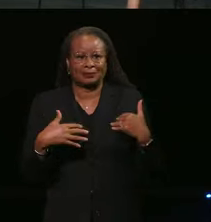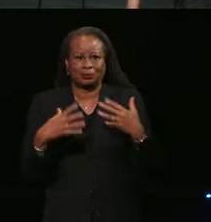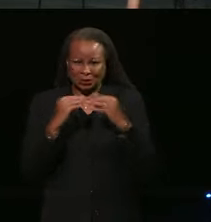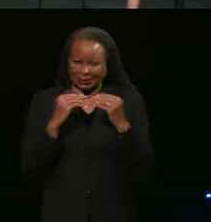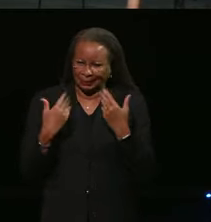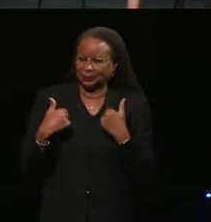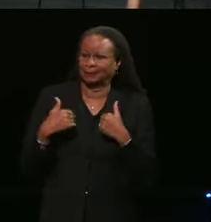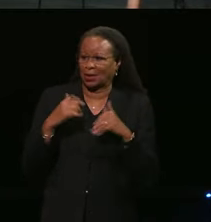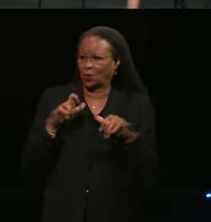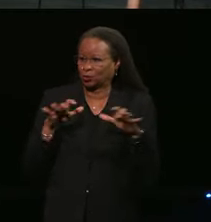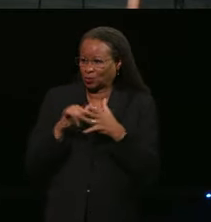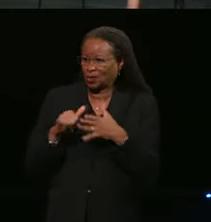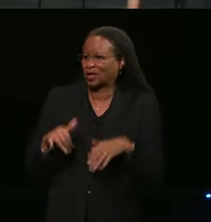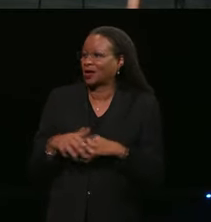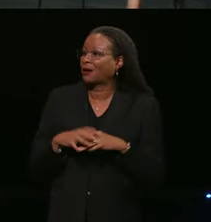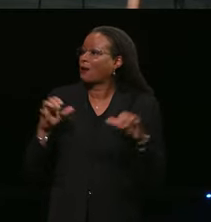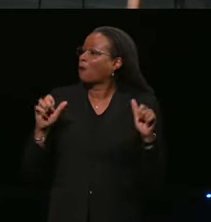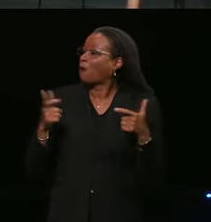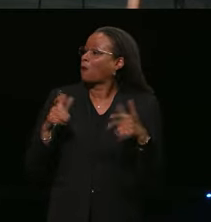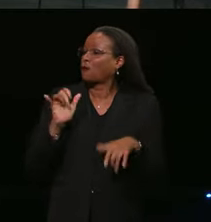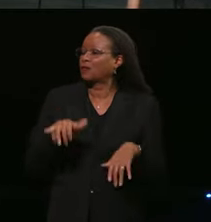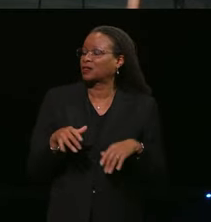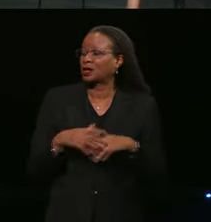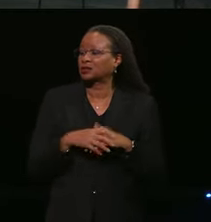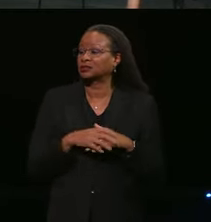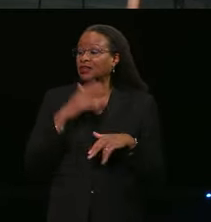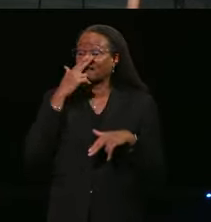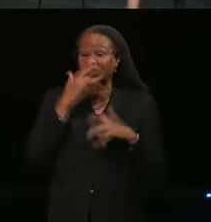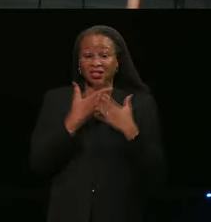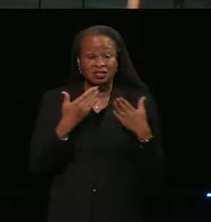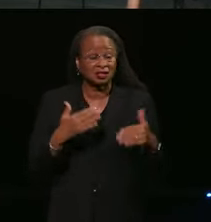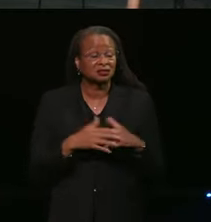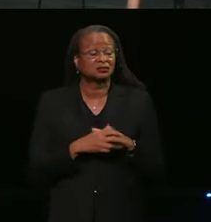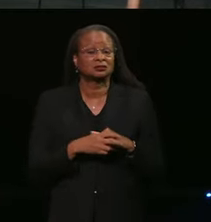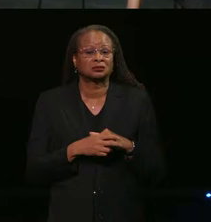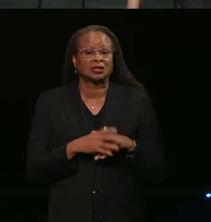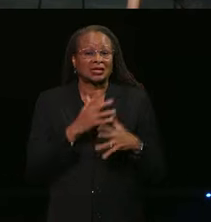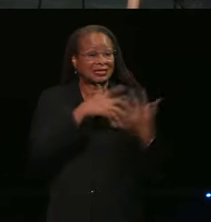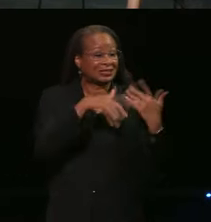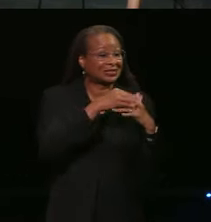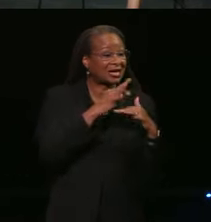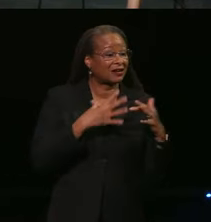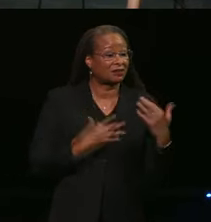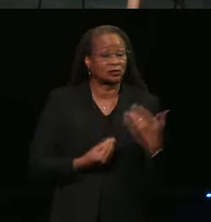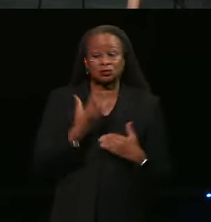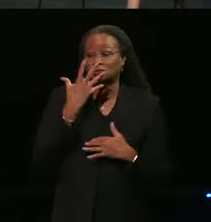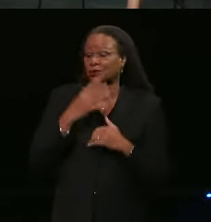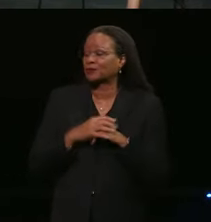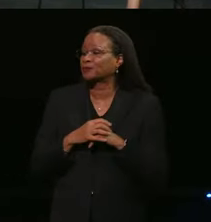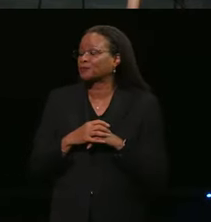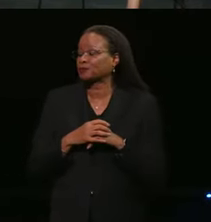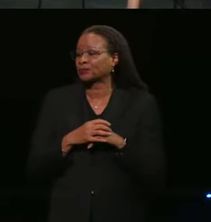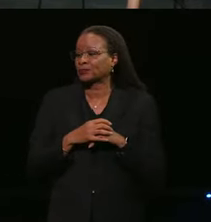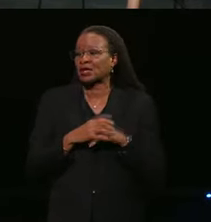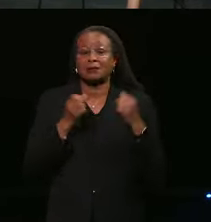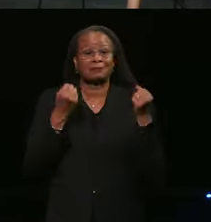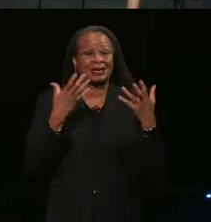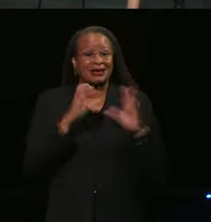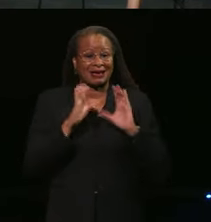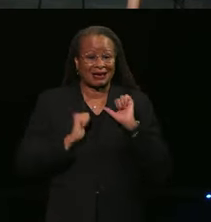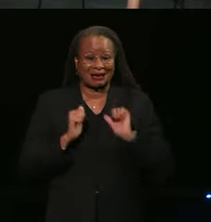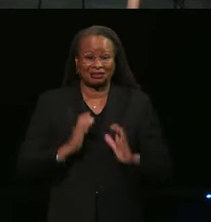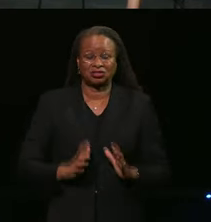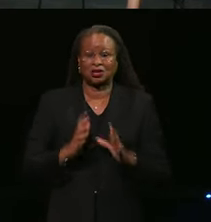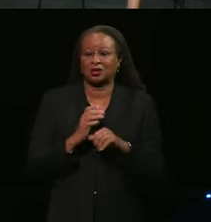it's like, all of them, one of the funny things in the Society of the Snow is that a lot of the actors, they